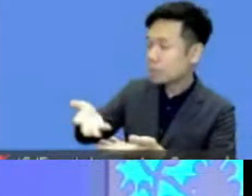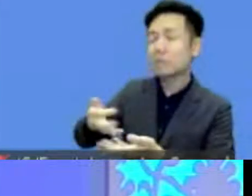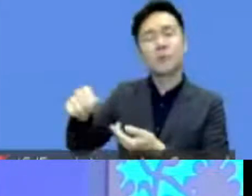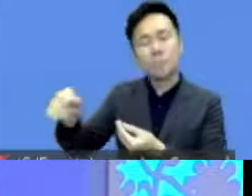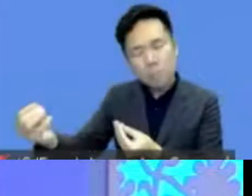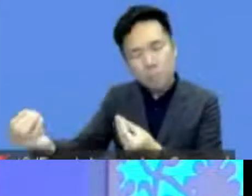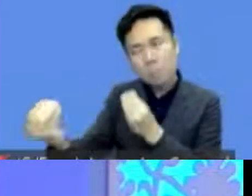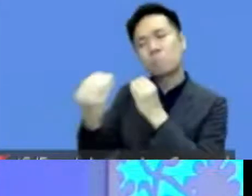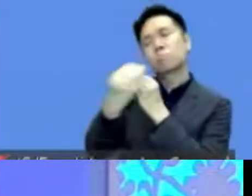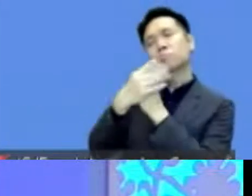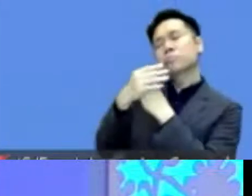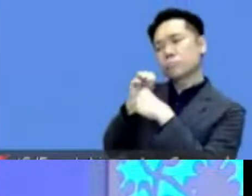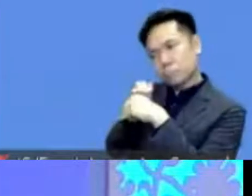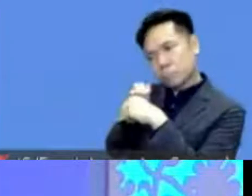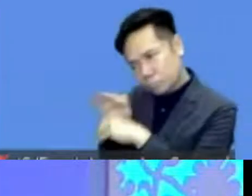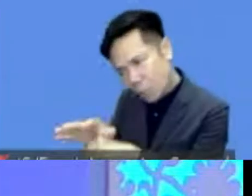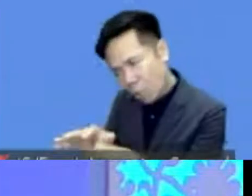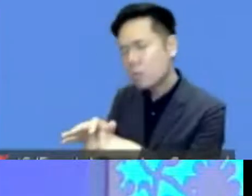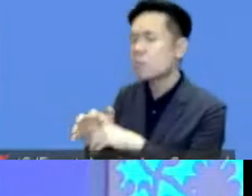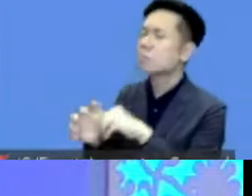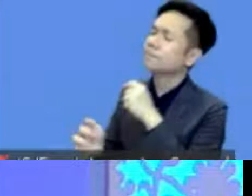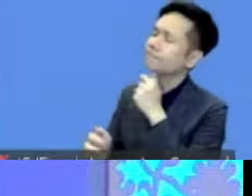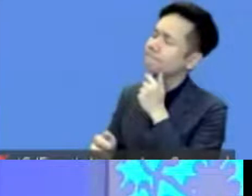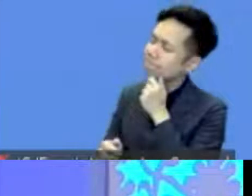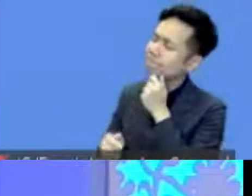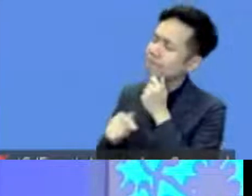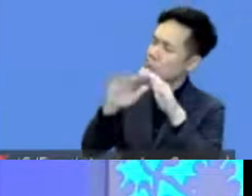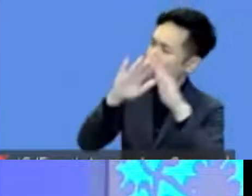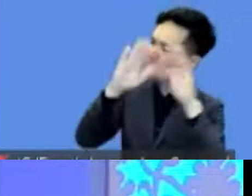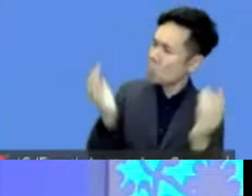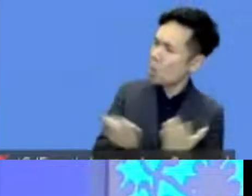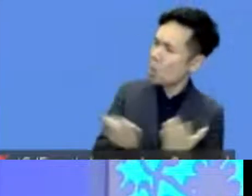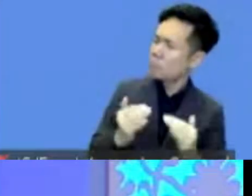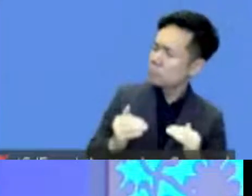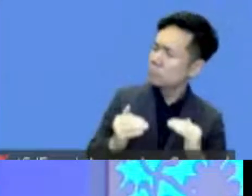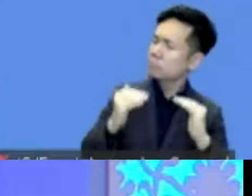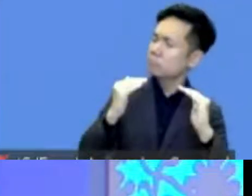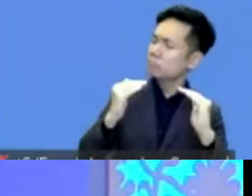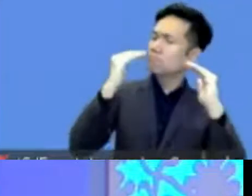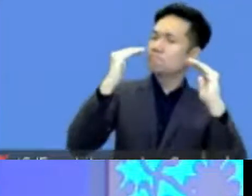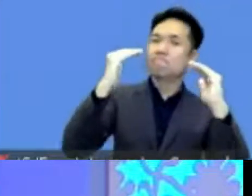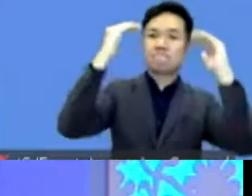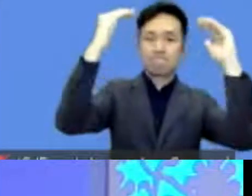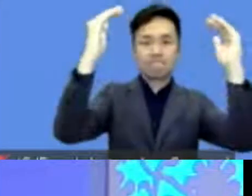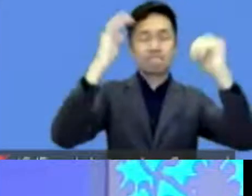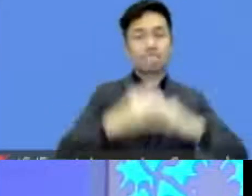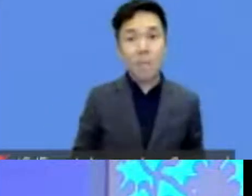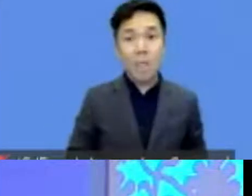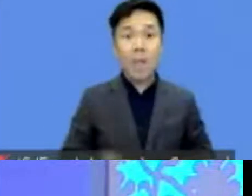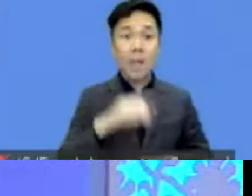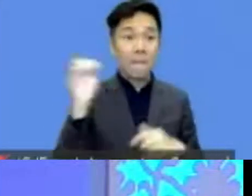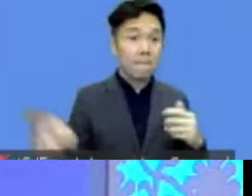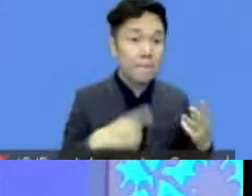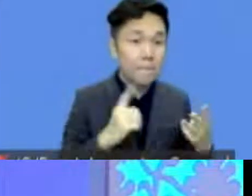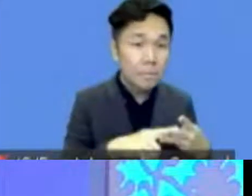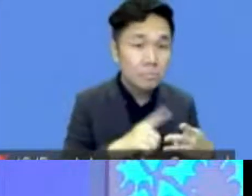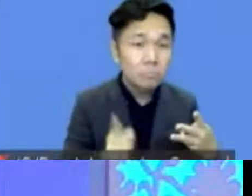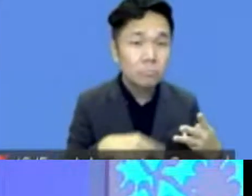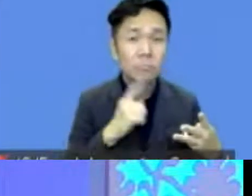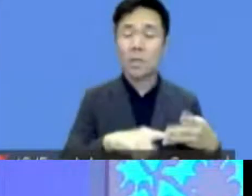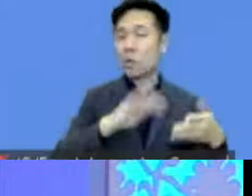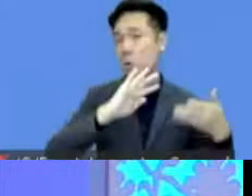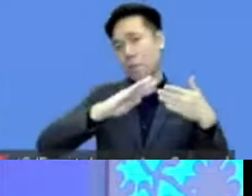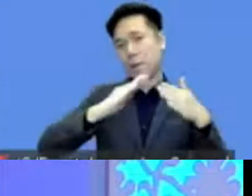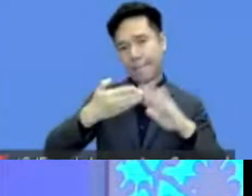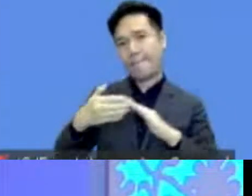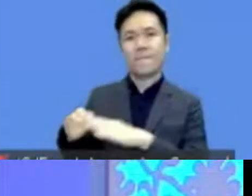our failures and make a better world. And third, and most important, work as a community for a shared future for the Asia Pacific